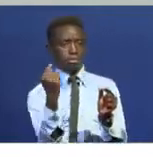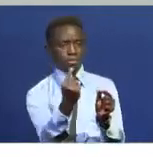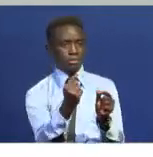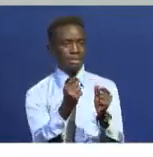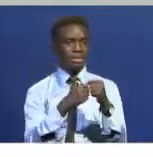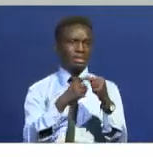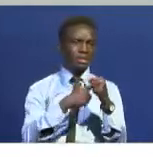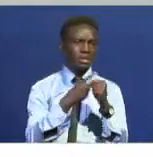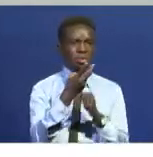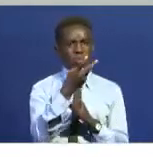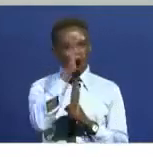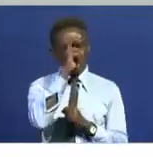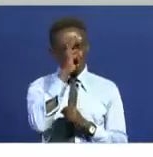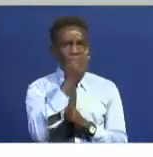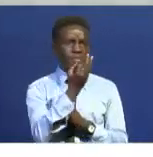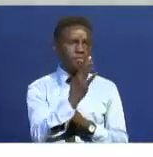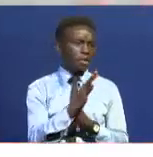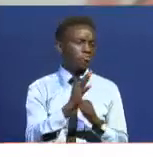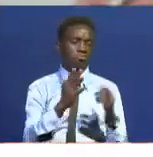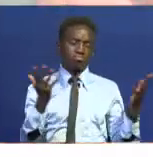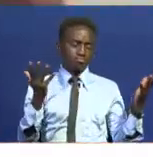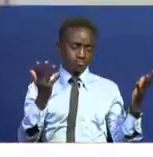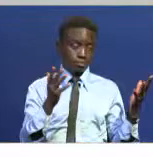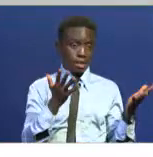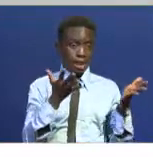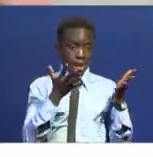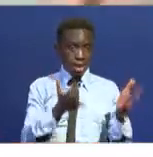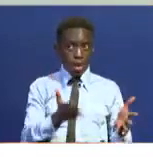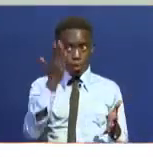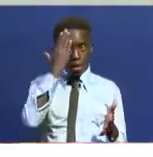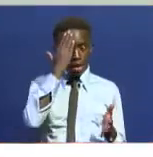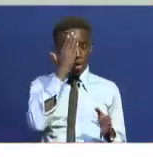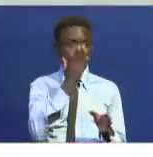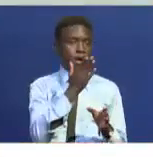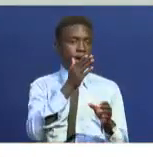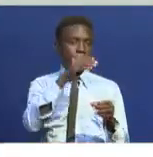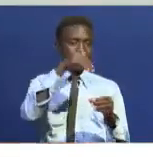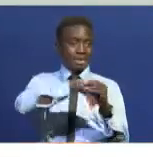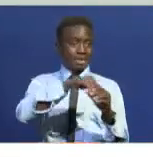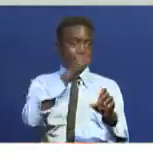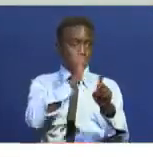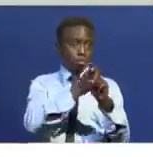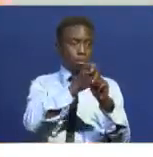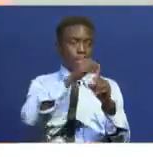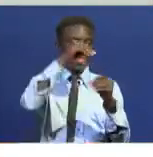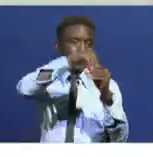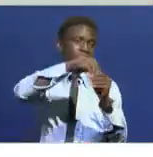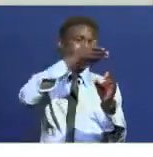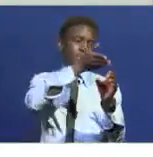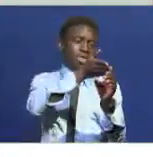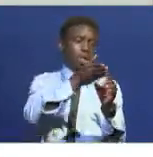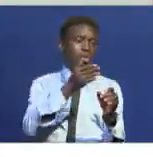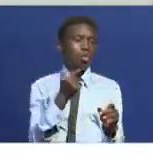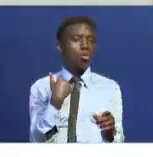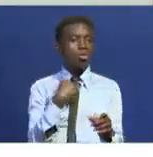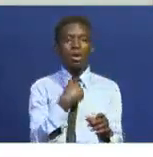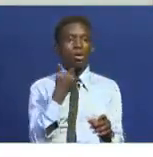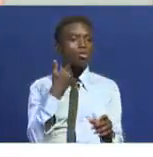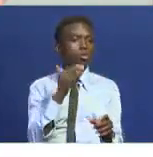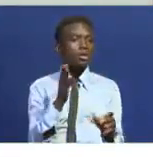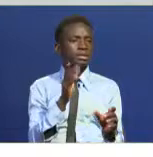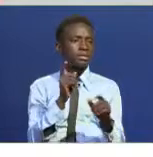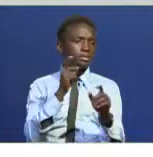25, 32, even up to 40. This particular one, because the concrete is ready in a building, and you don't want to destroy to know what